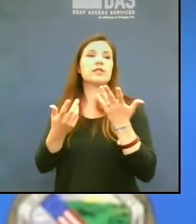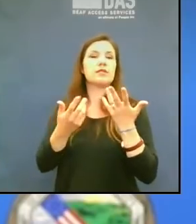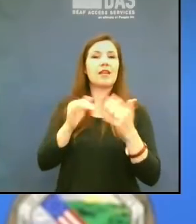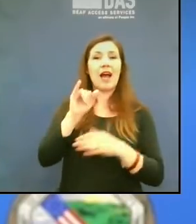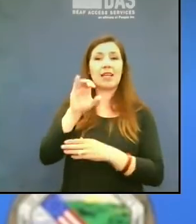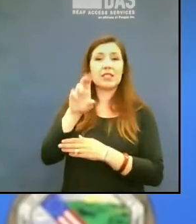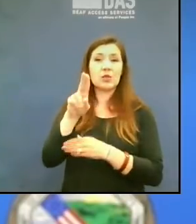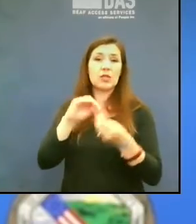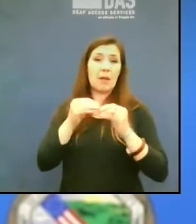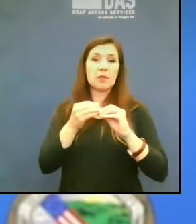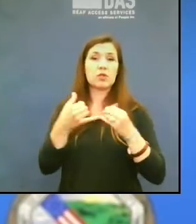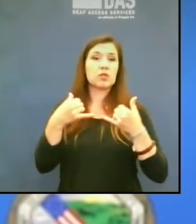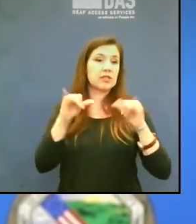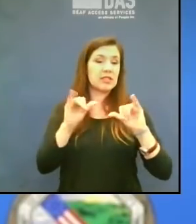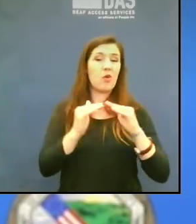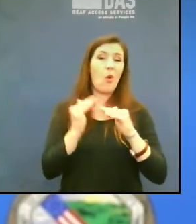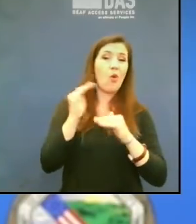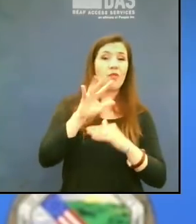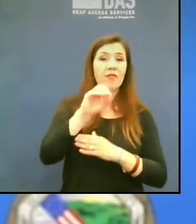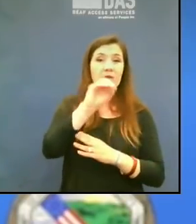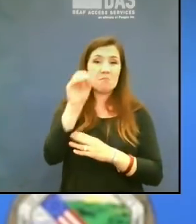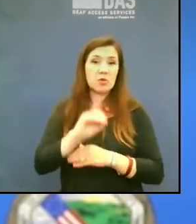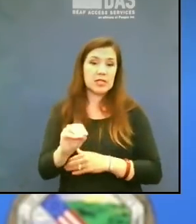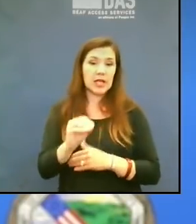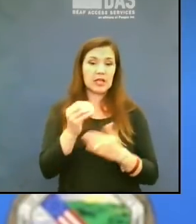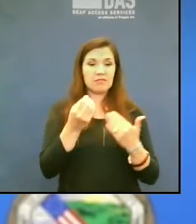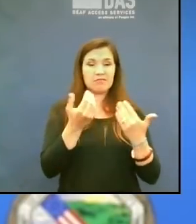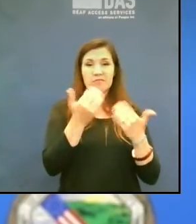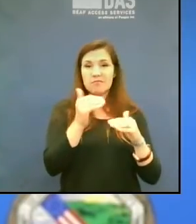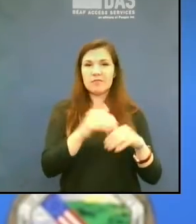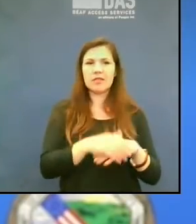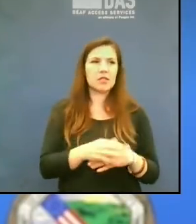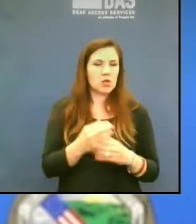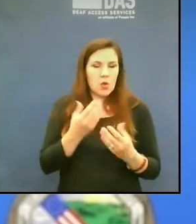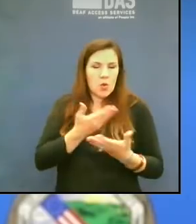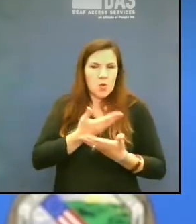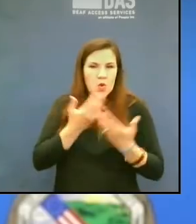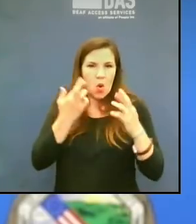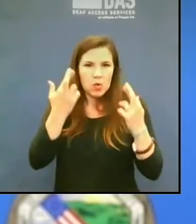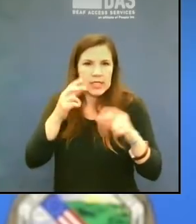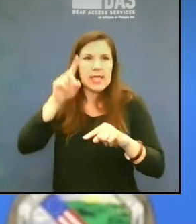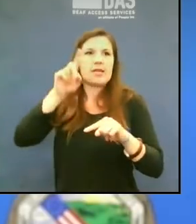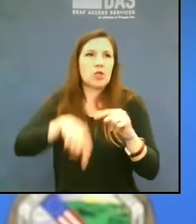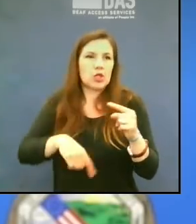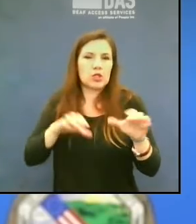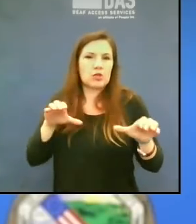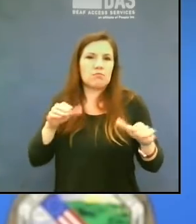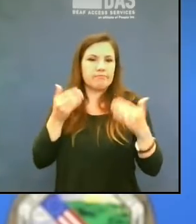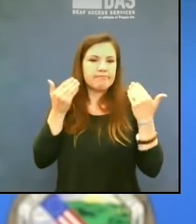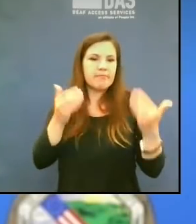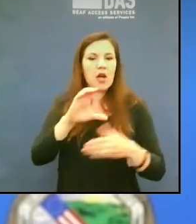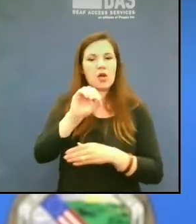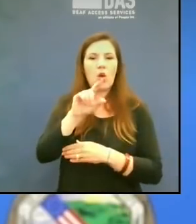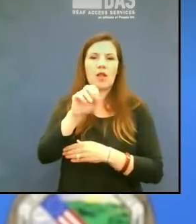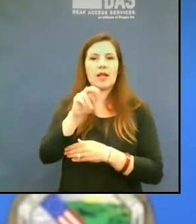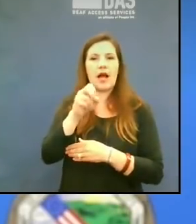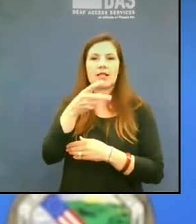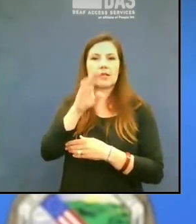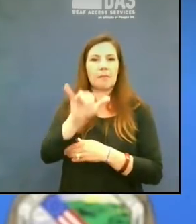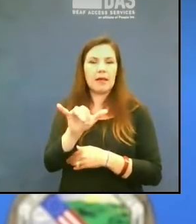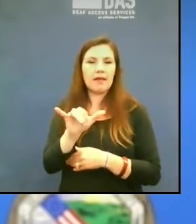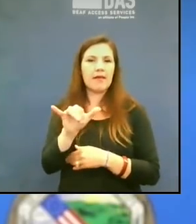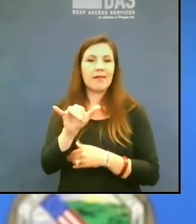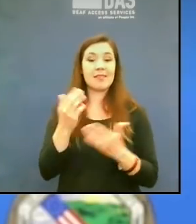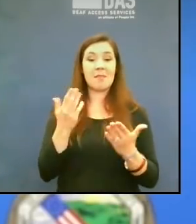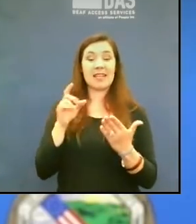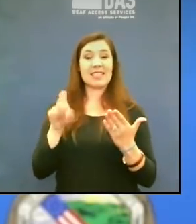50% capacity, and there was no reason to prevent somebody from getting a colonoscopy in a non-hospital setting, because they may need it, especially